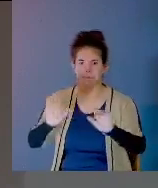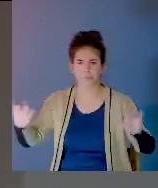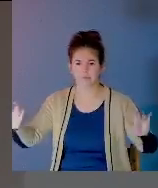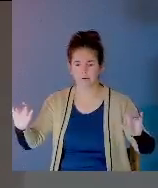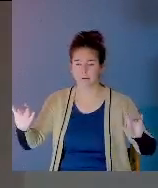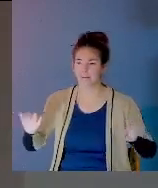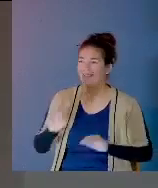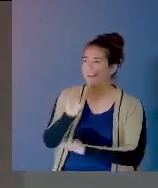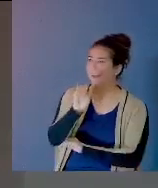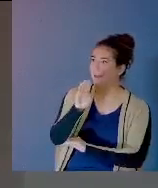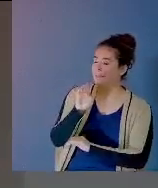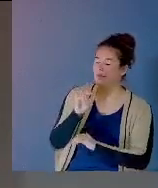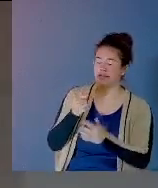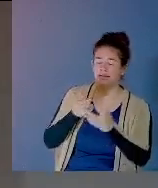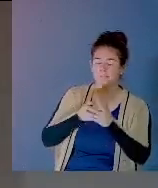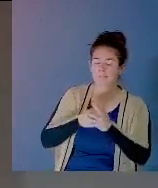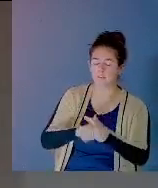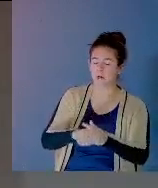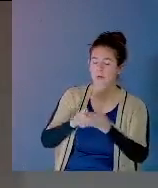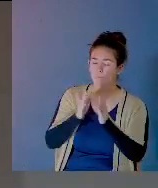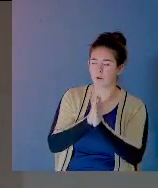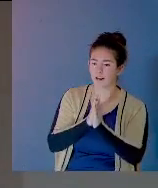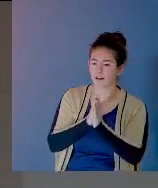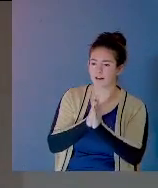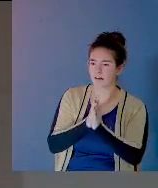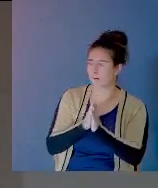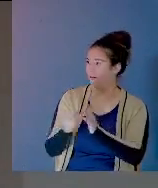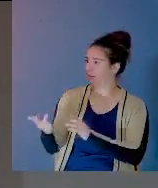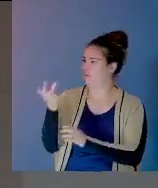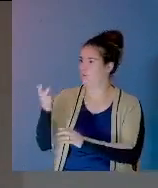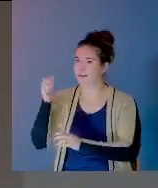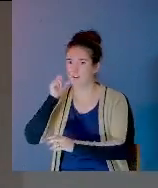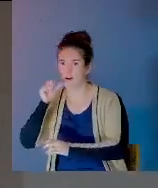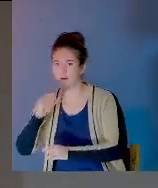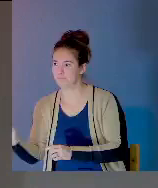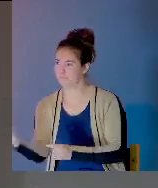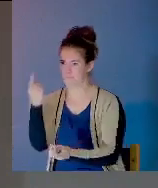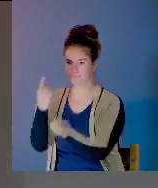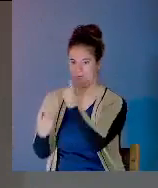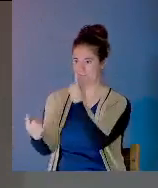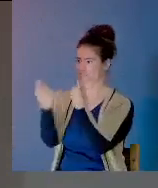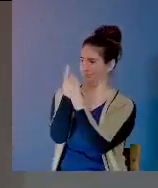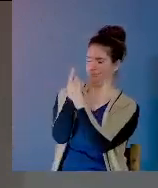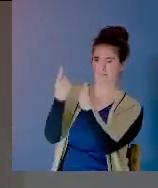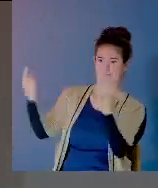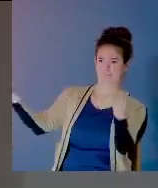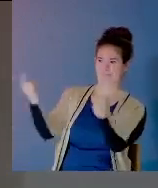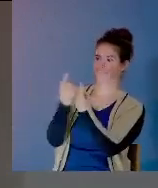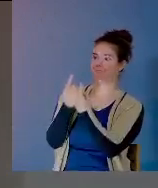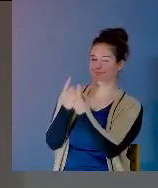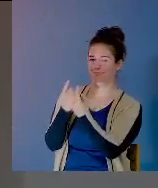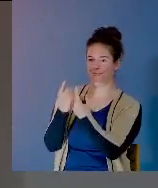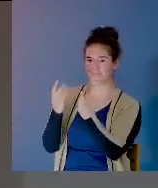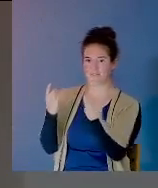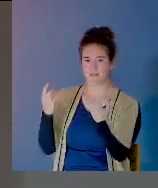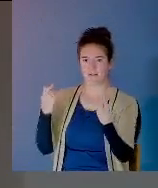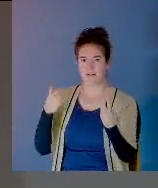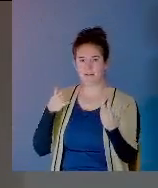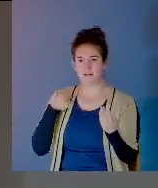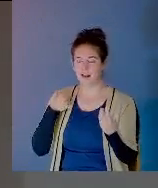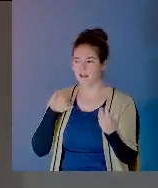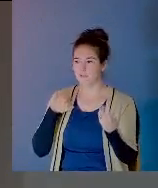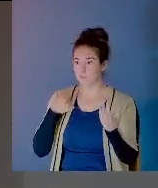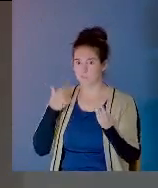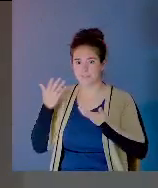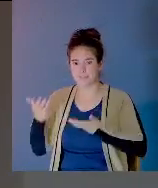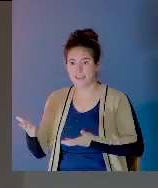girls popped out of a box of cereal, and there they were, you know. And I'm like, I went up there, and they were from Albuquerque. They took the